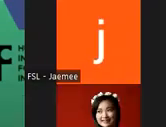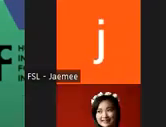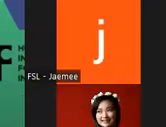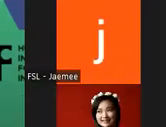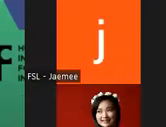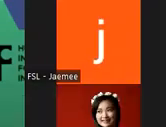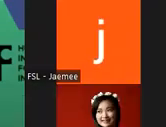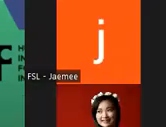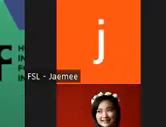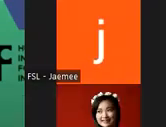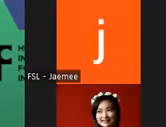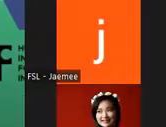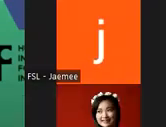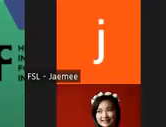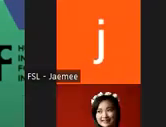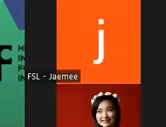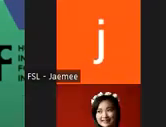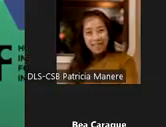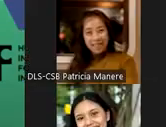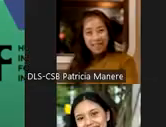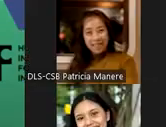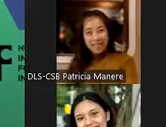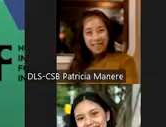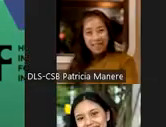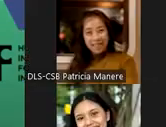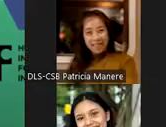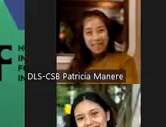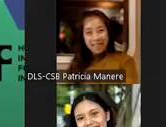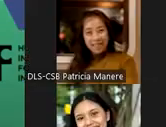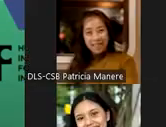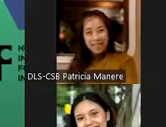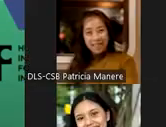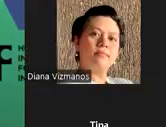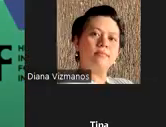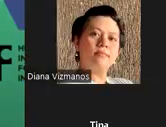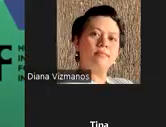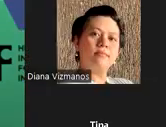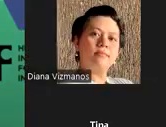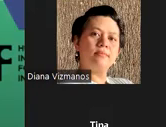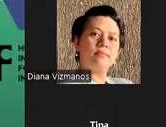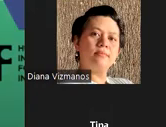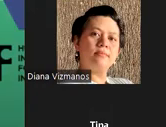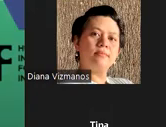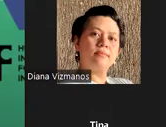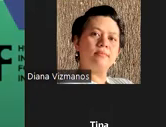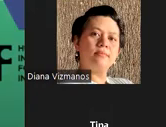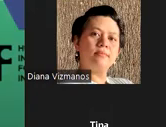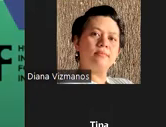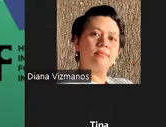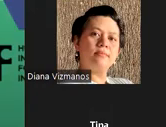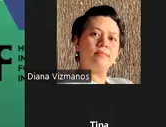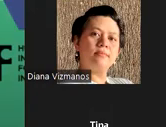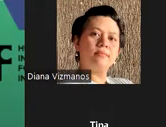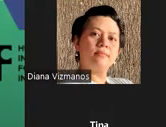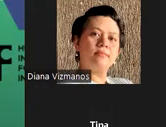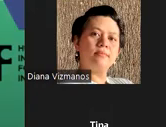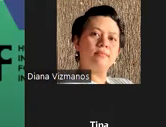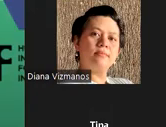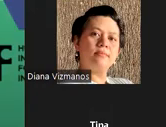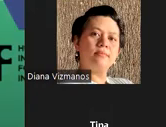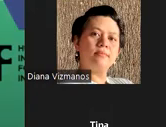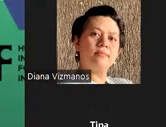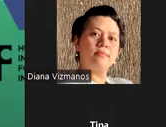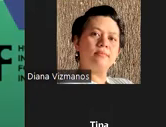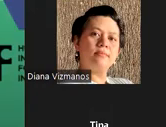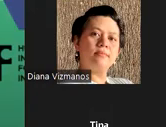HIFI Incubation Coordinator, Alex Abiar, and our HIFI Entrepreneur in Residence, who will be giving the Social Innovation Talk